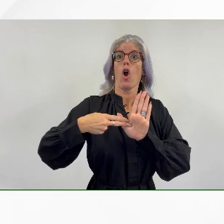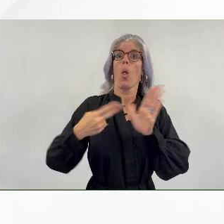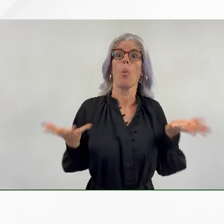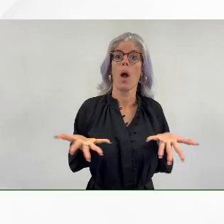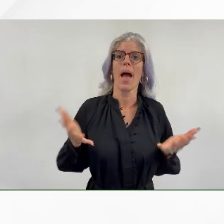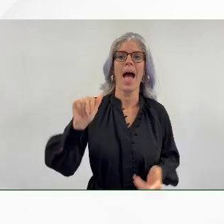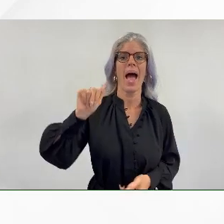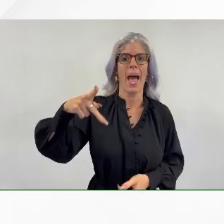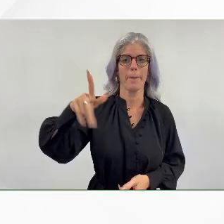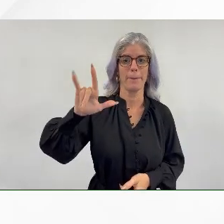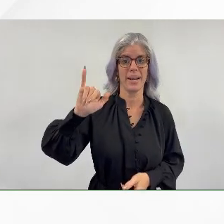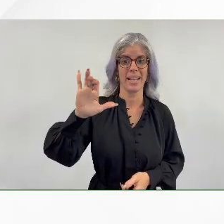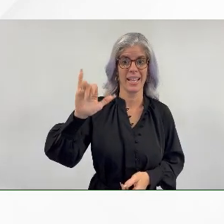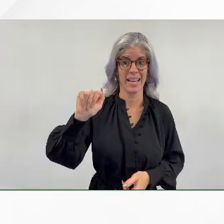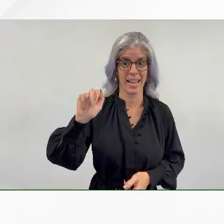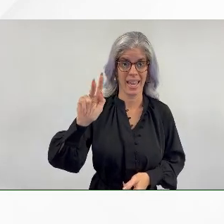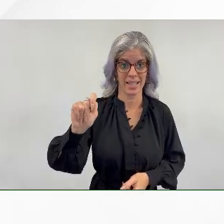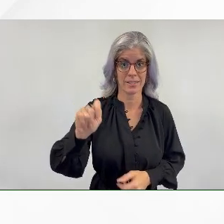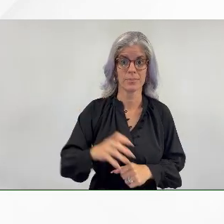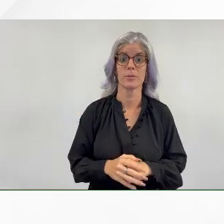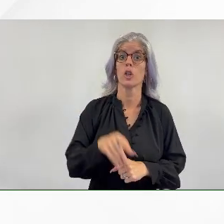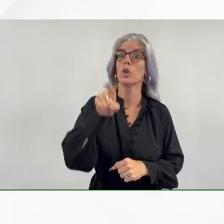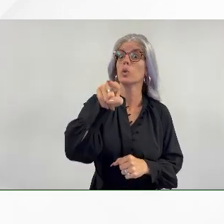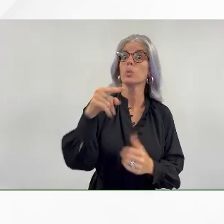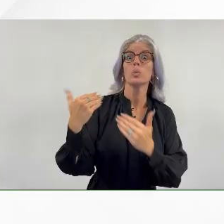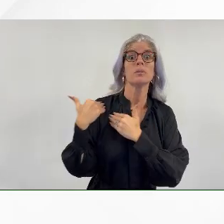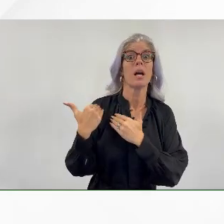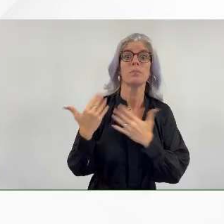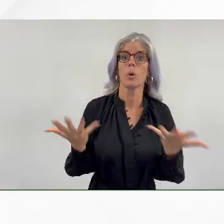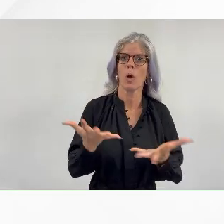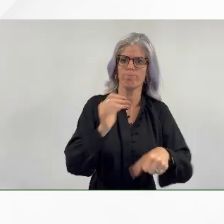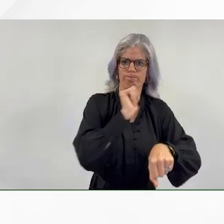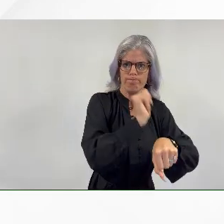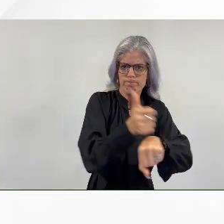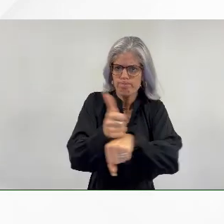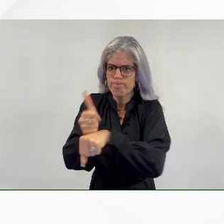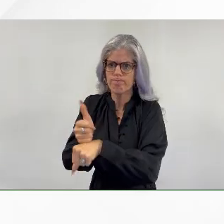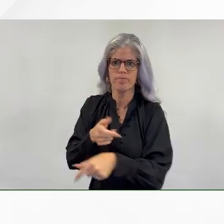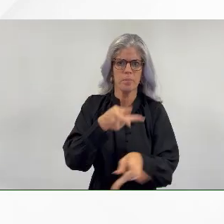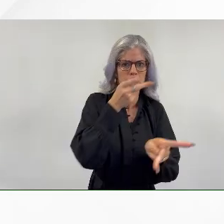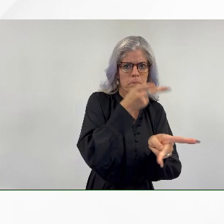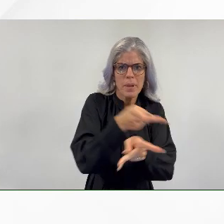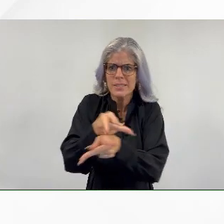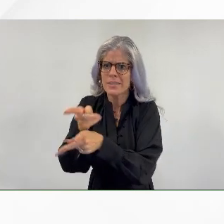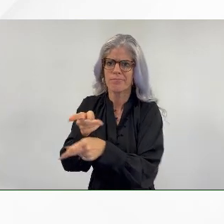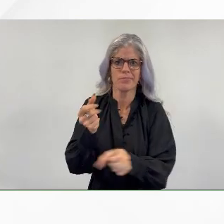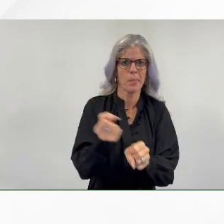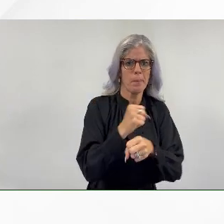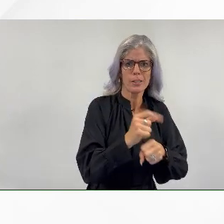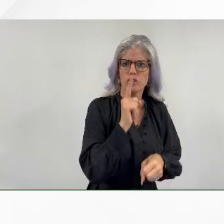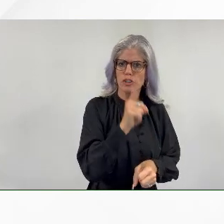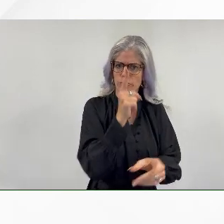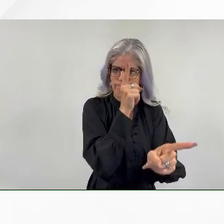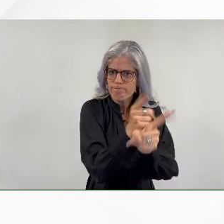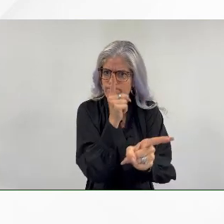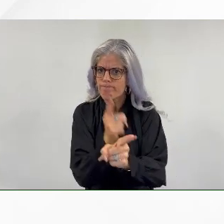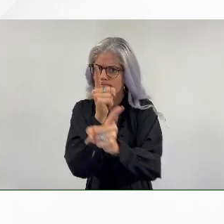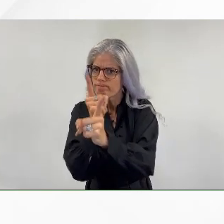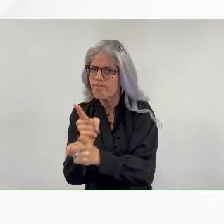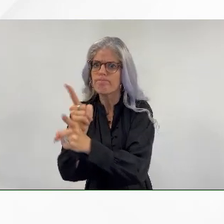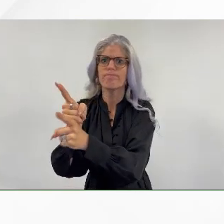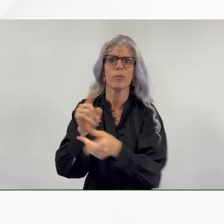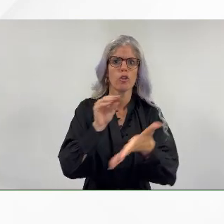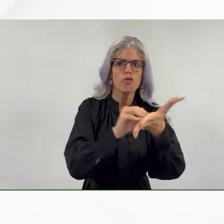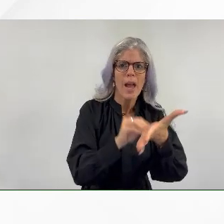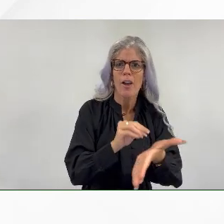of events or expenditures related to recovery work for which you request FEMA assistance. Failure to properly document any claimed expenses may